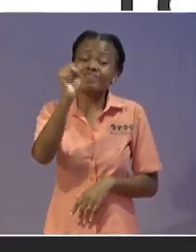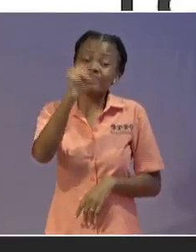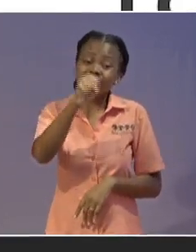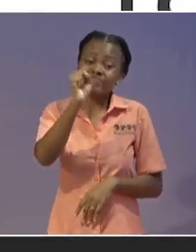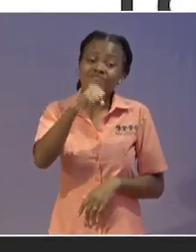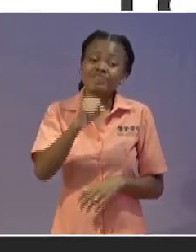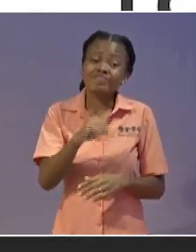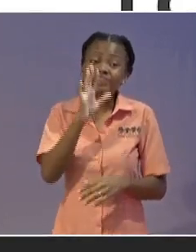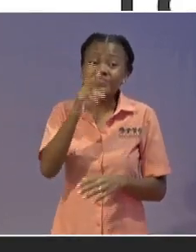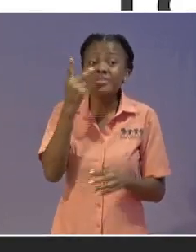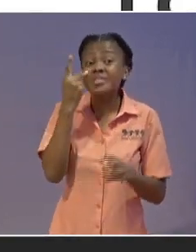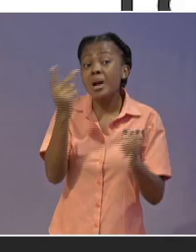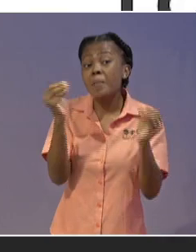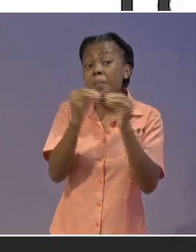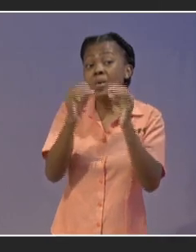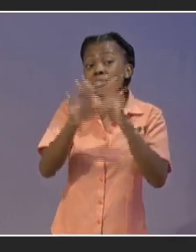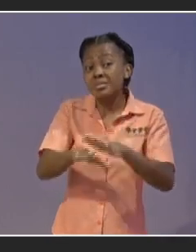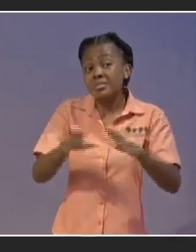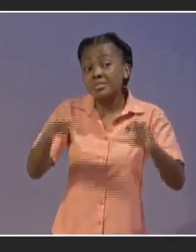slide and last slide.